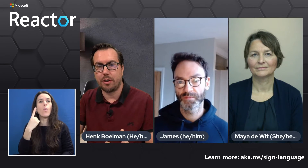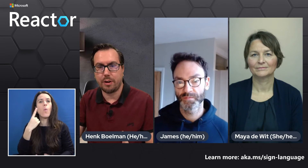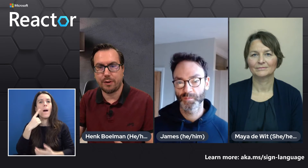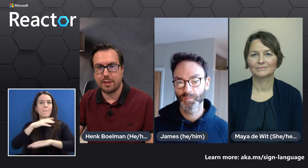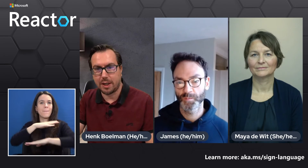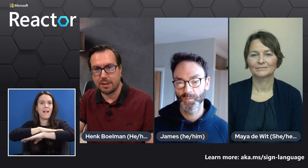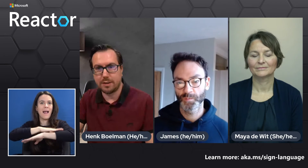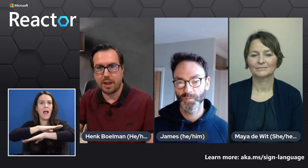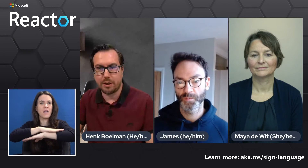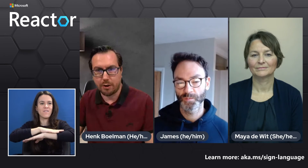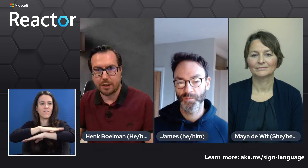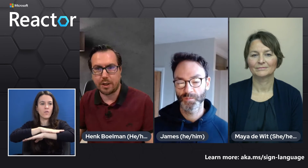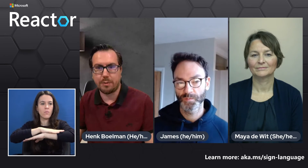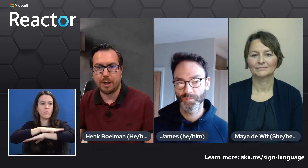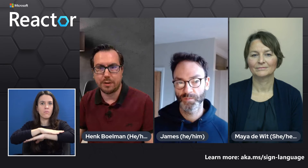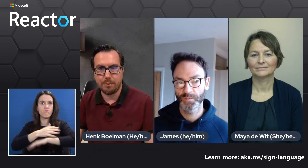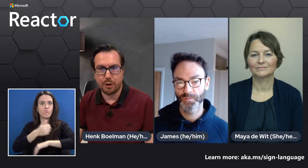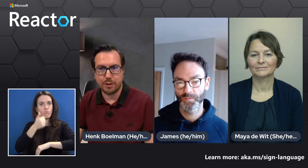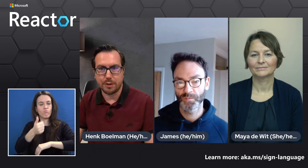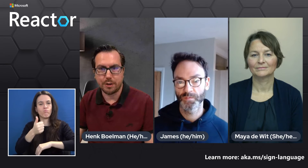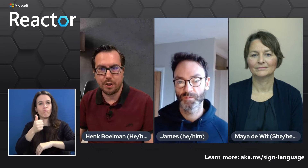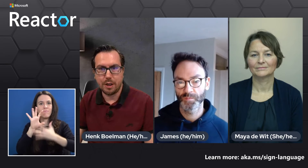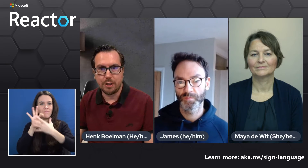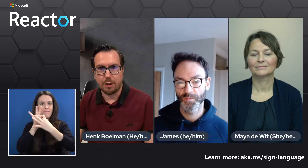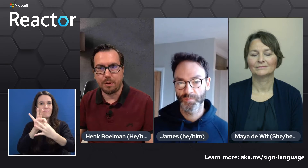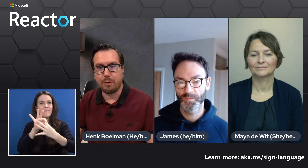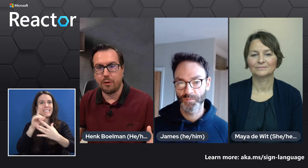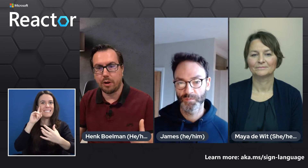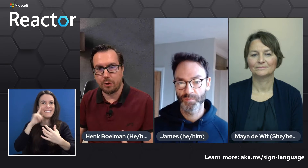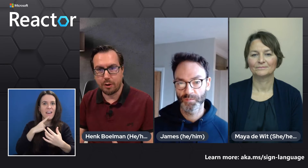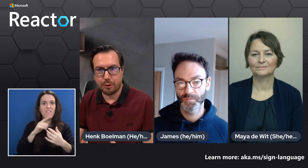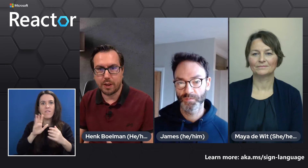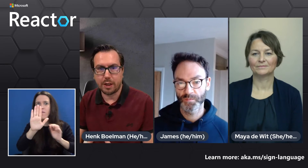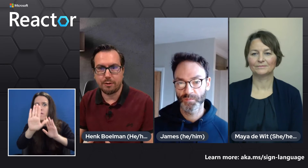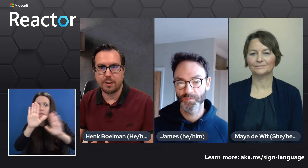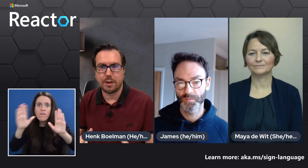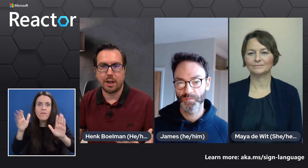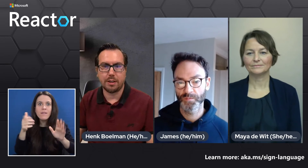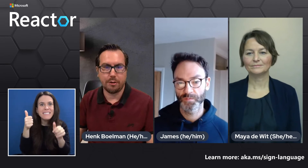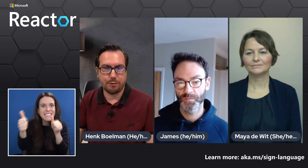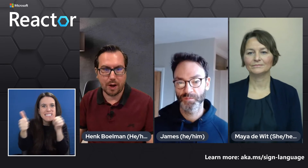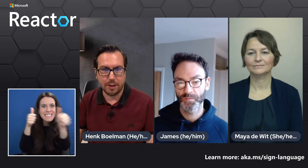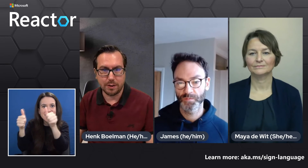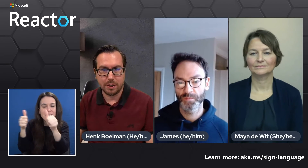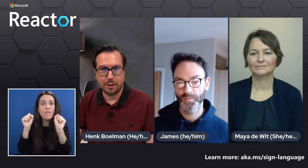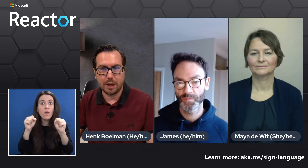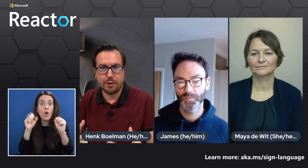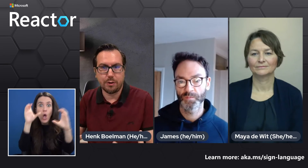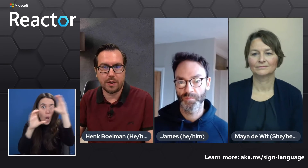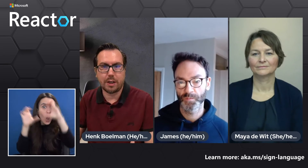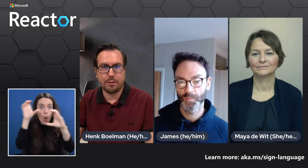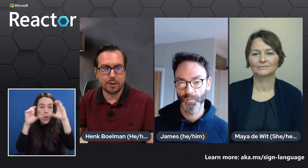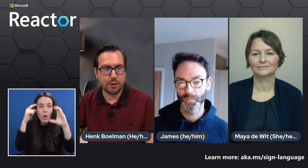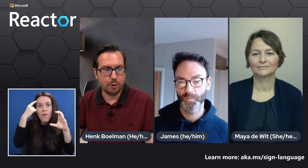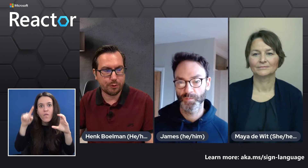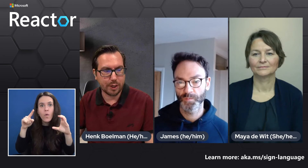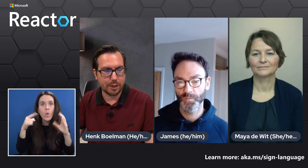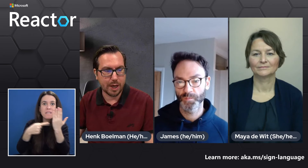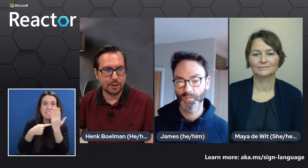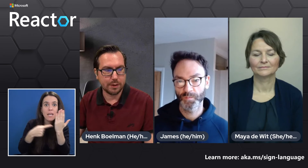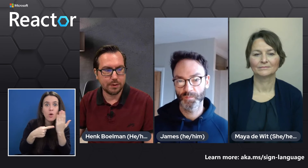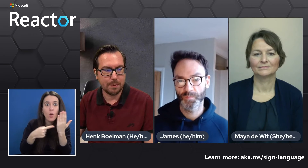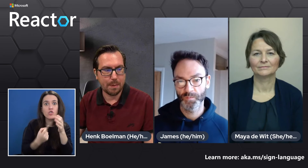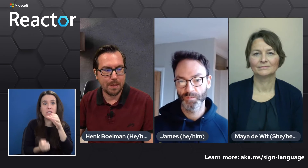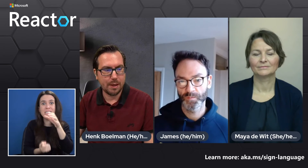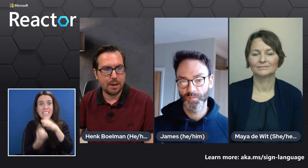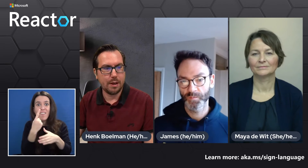register your event and tick your accessibility boxes. So people who are looking for tech events can actually find that your tech event is offering